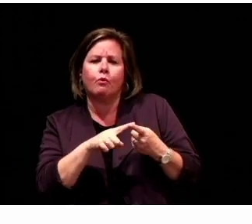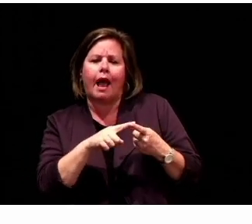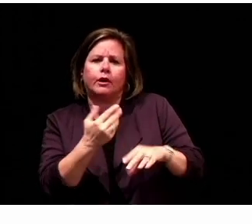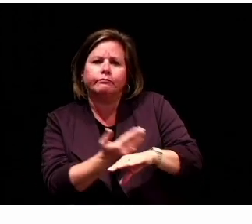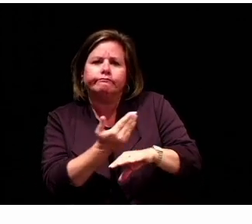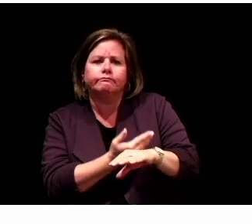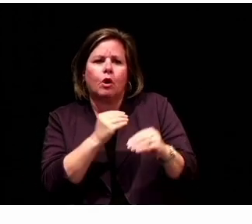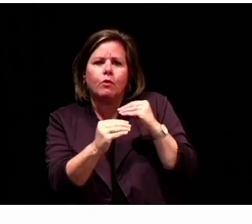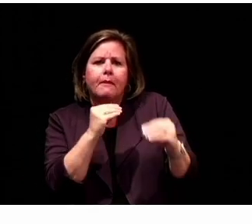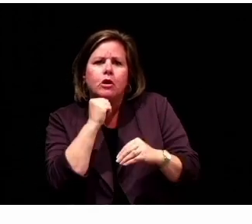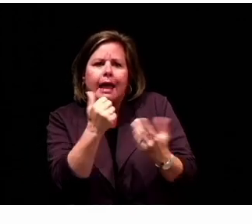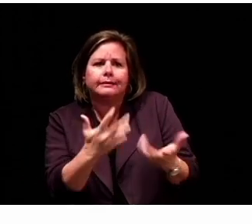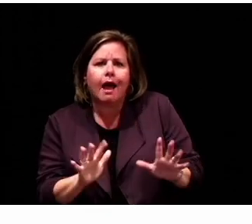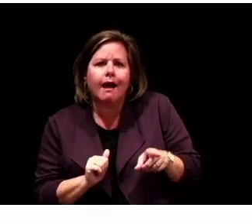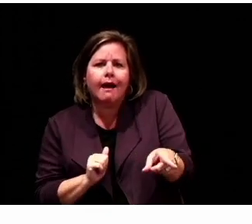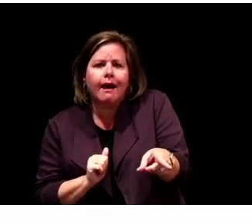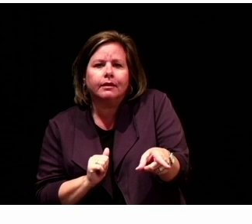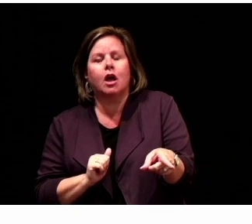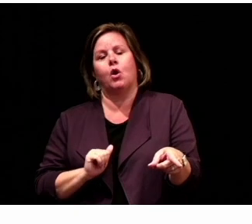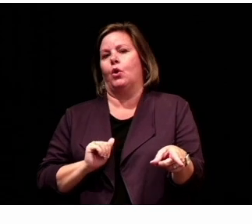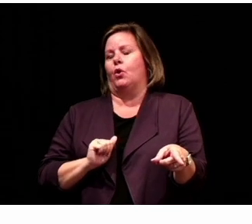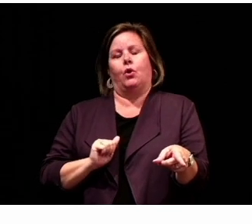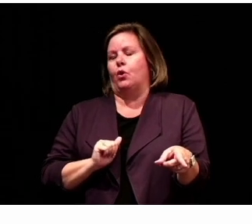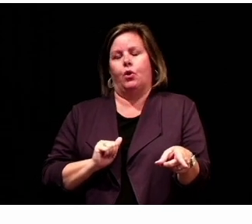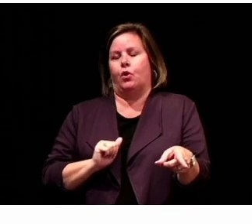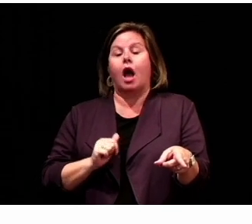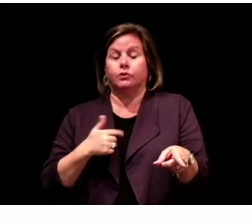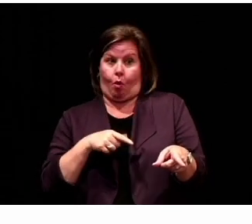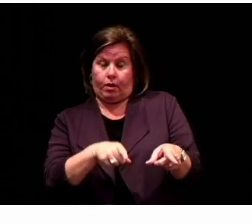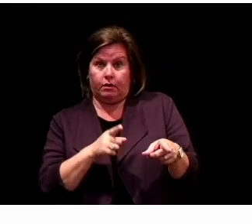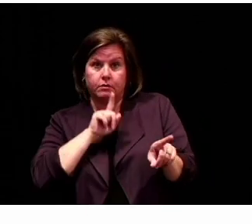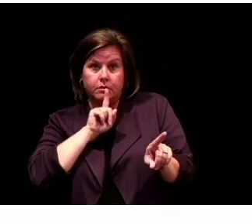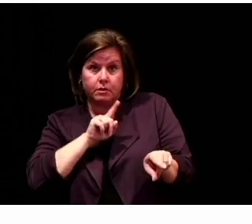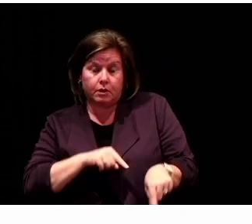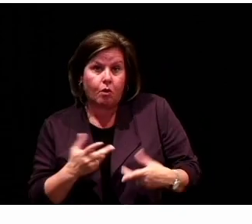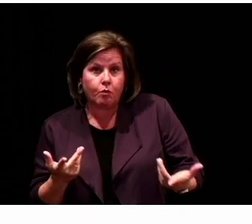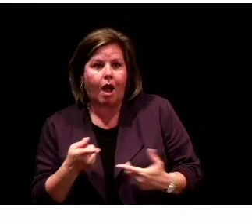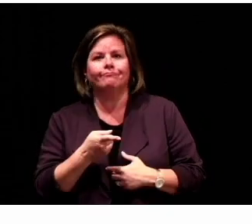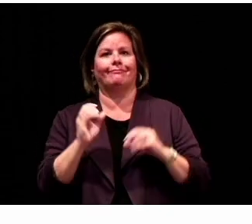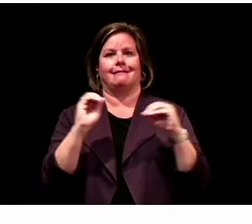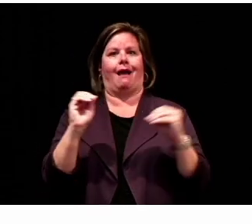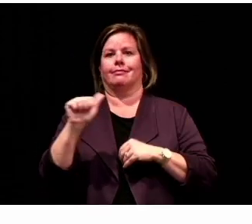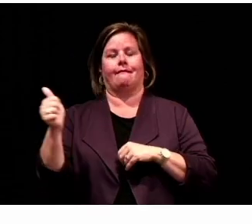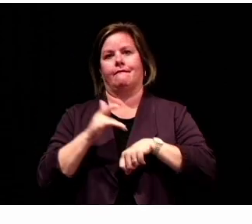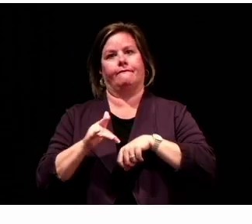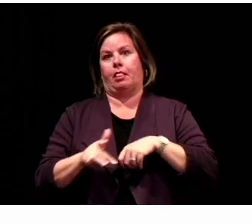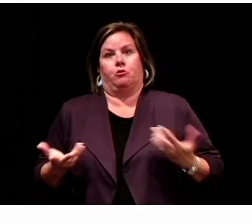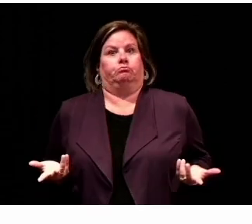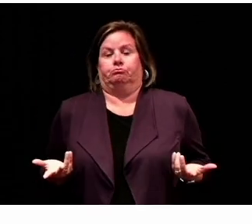money. 30% are seniors. Their income is pretty much fixed. 18% are